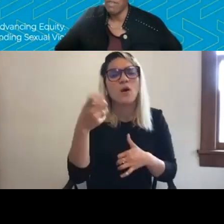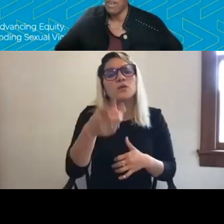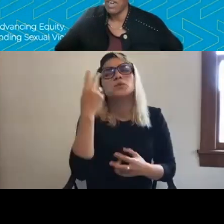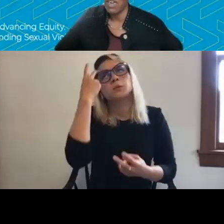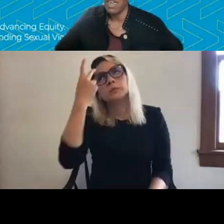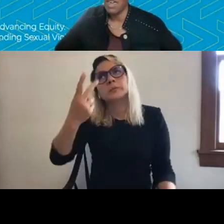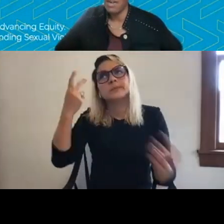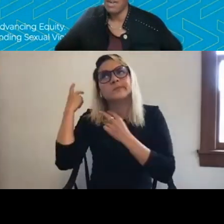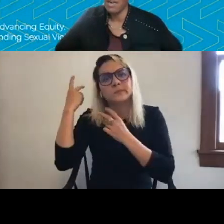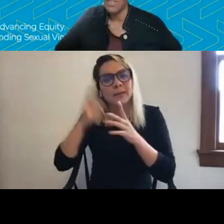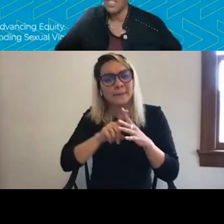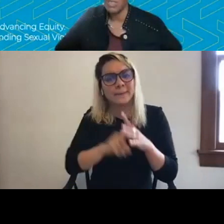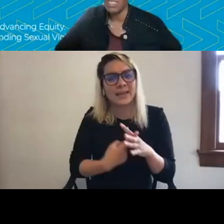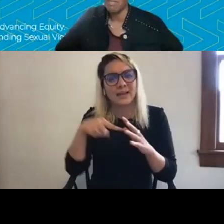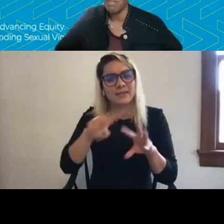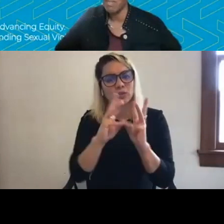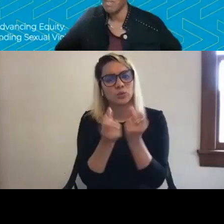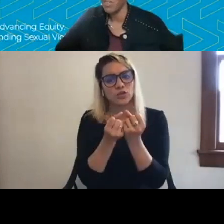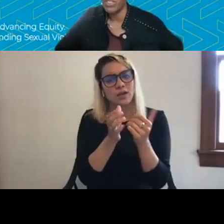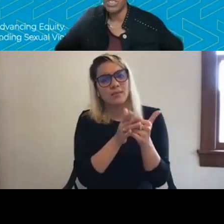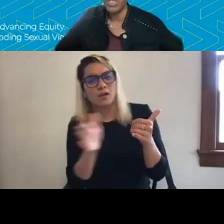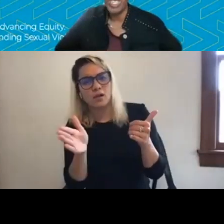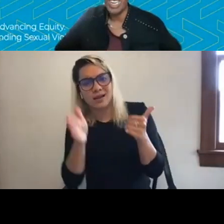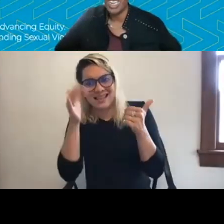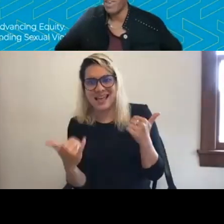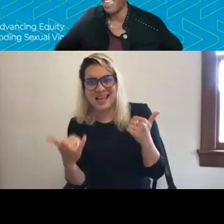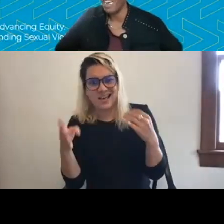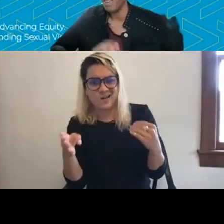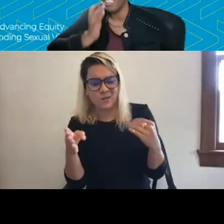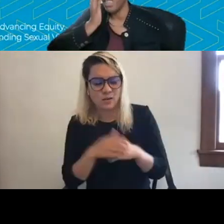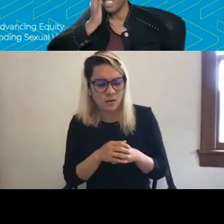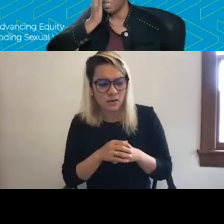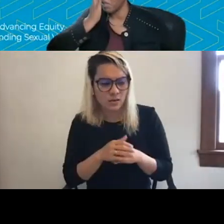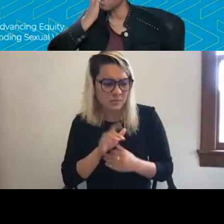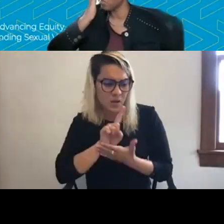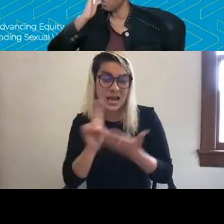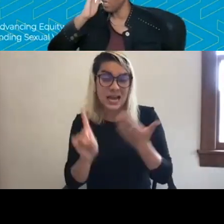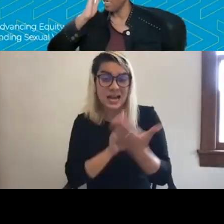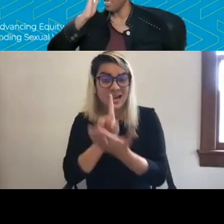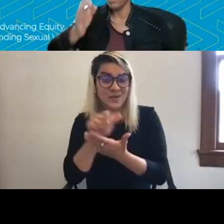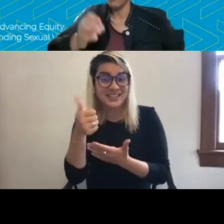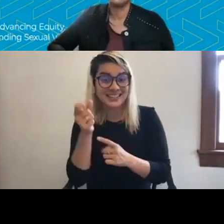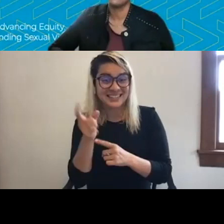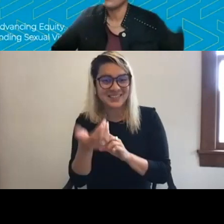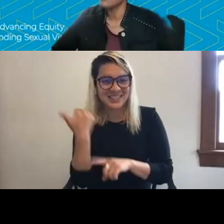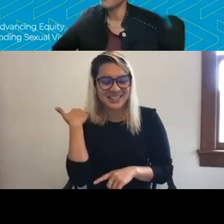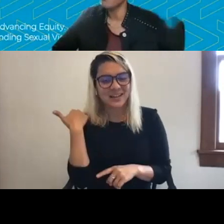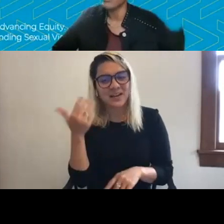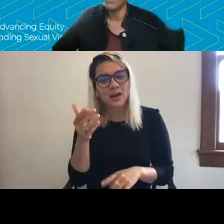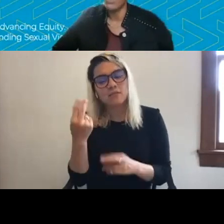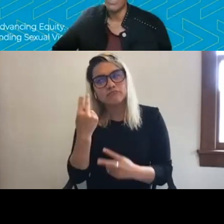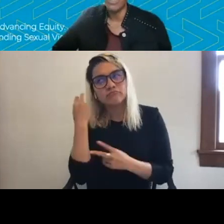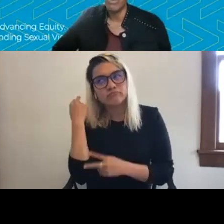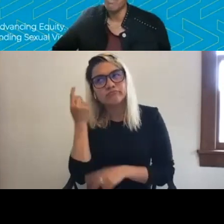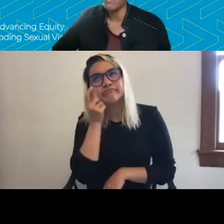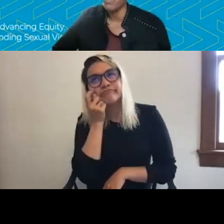so far since we first started talking about an hour and 10 minutes ago. So, what stands out to you the most? What do